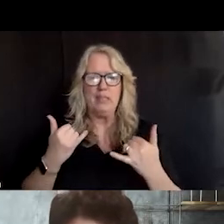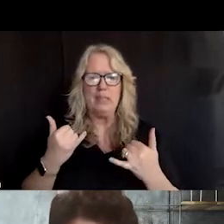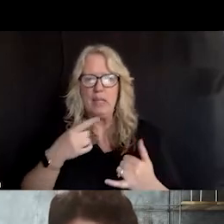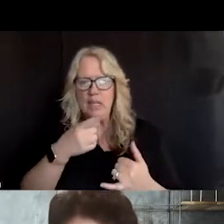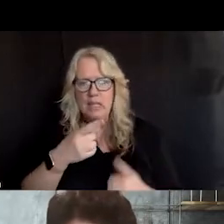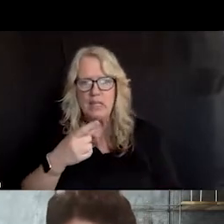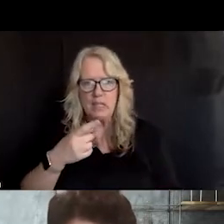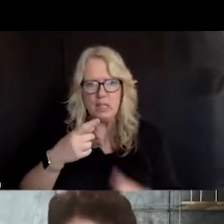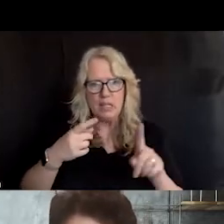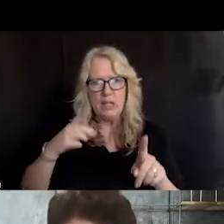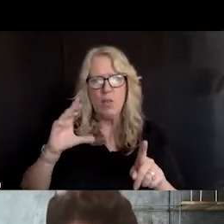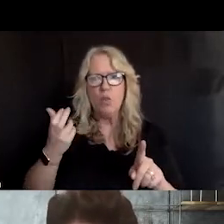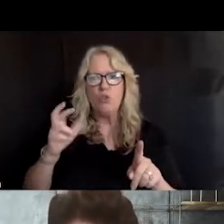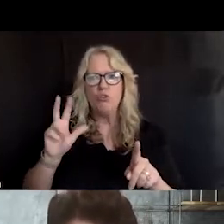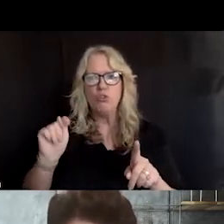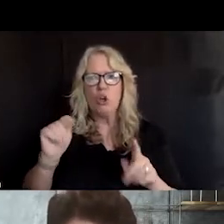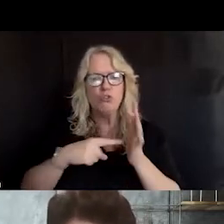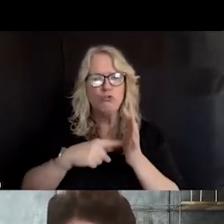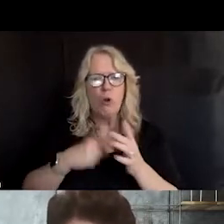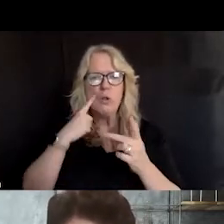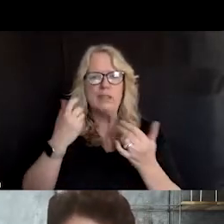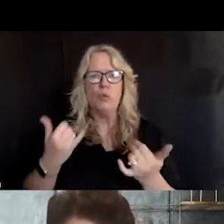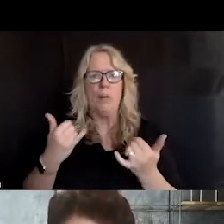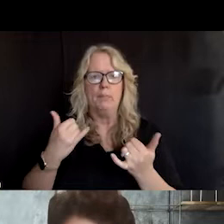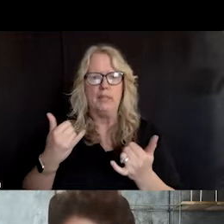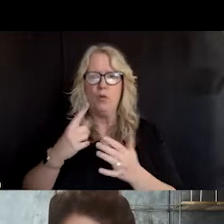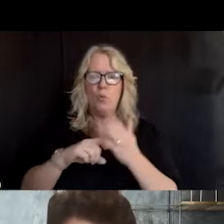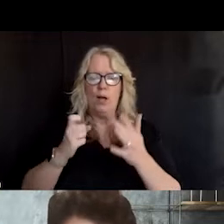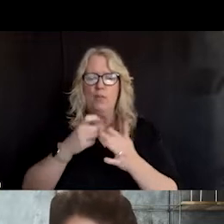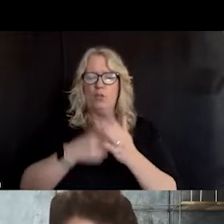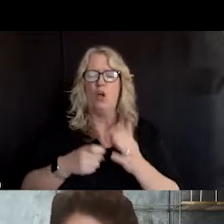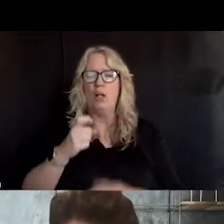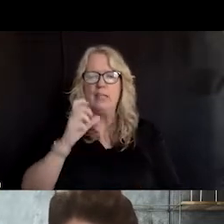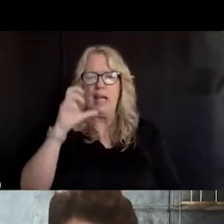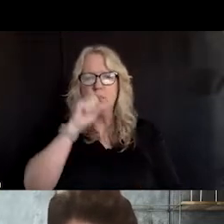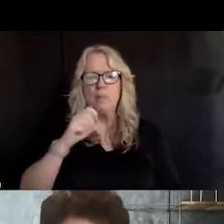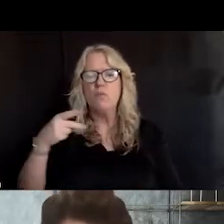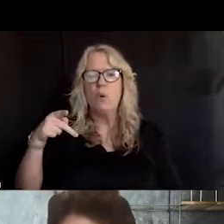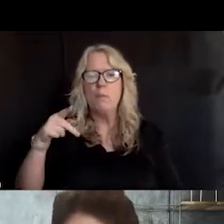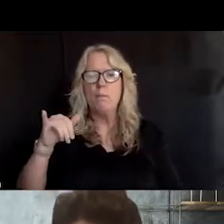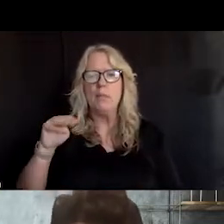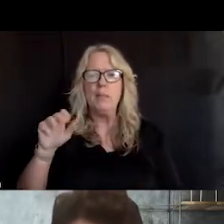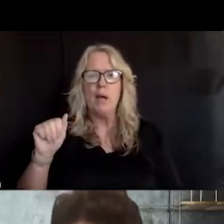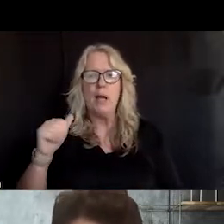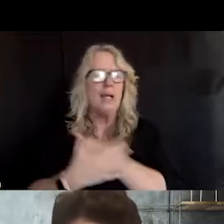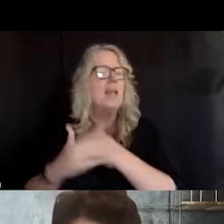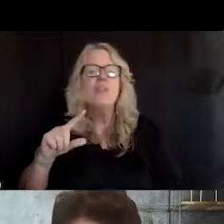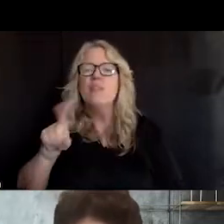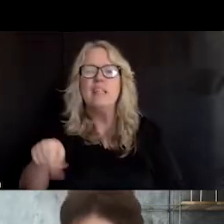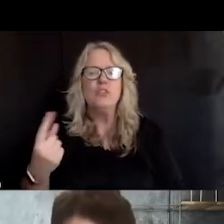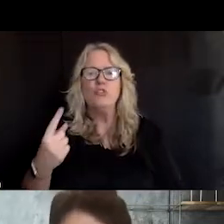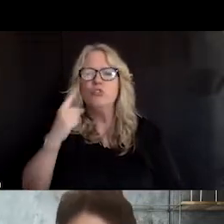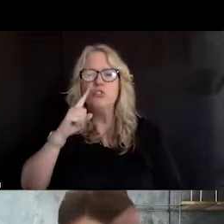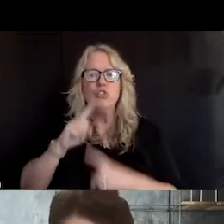chart updating to reflect the cost estimates for Pima County. And again, these are just healthcare cost